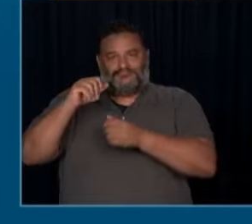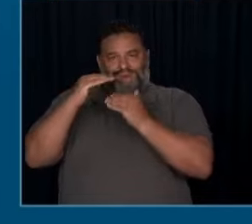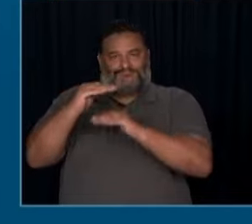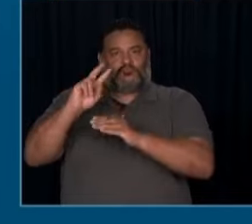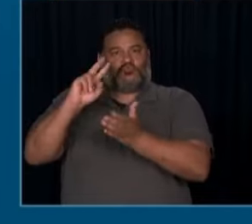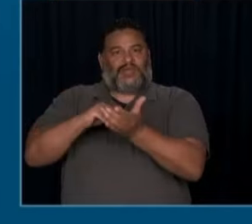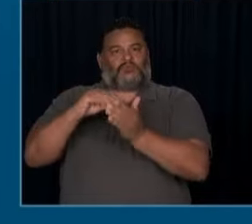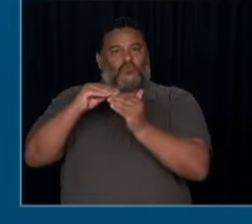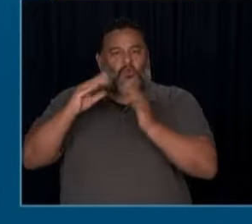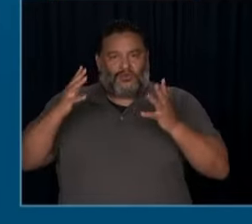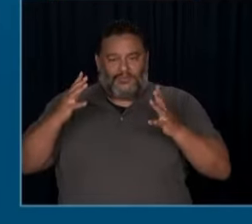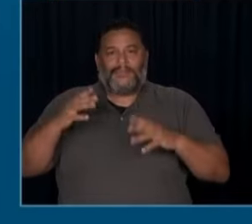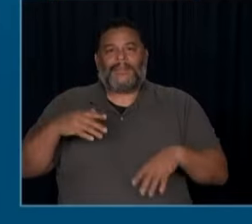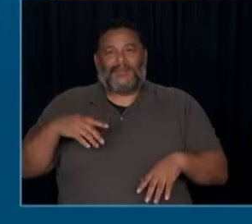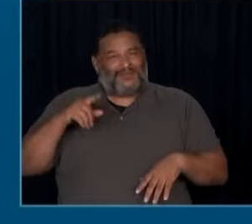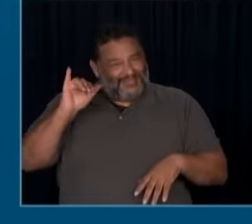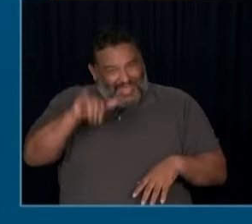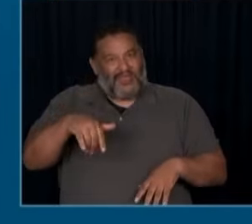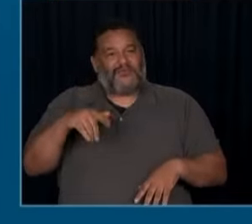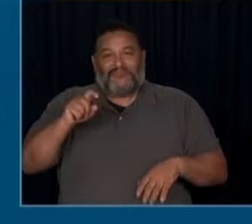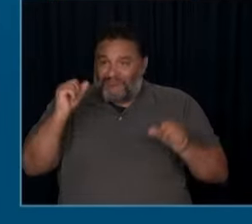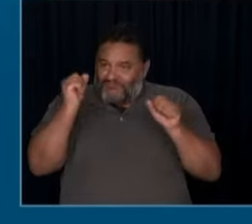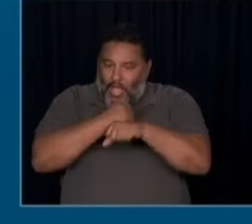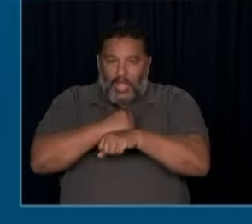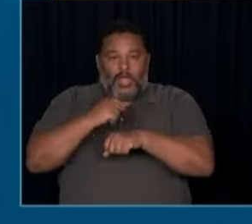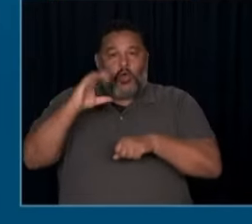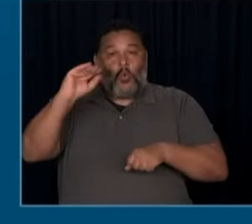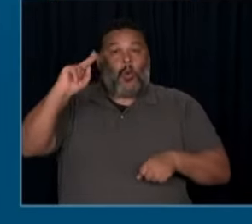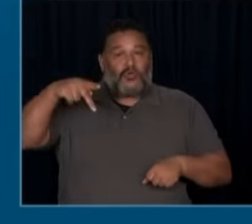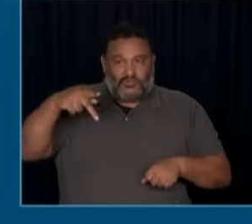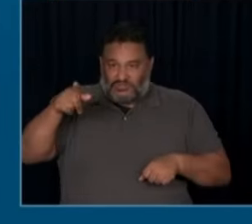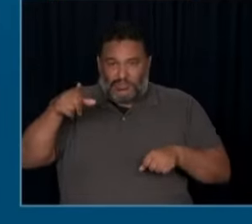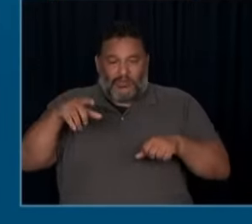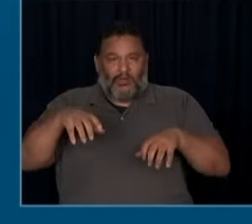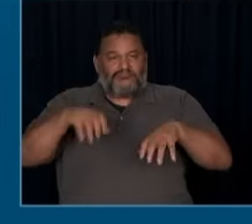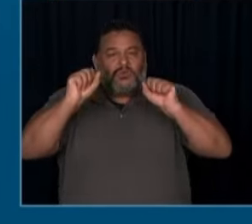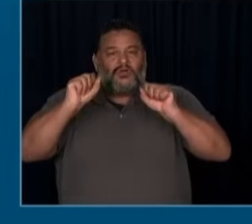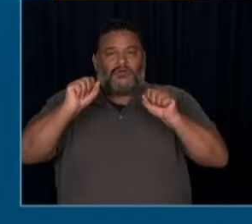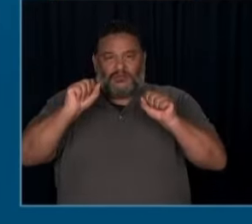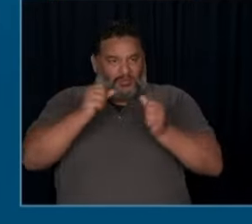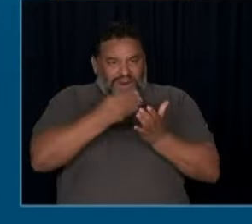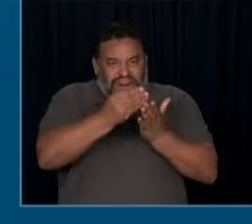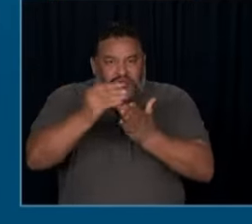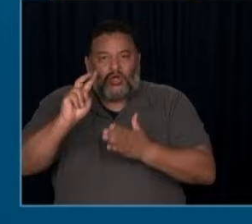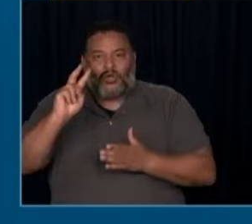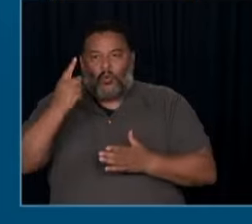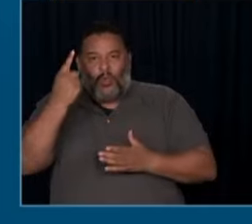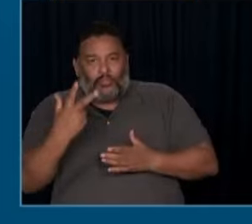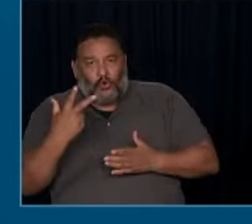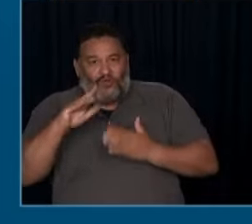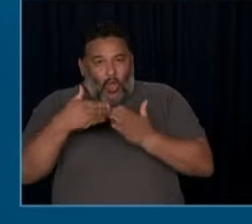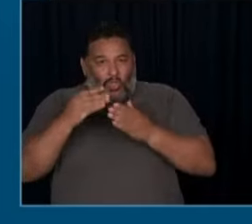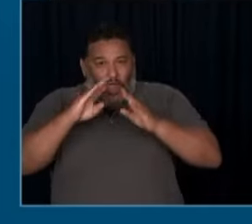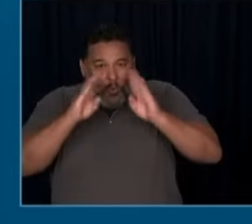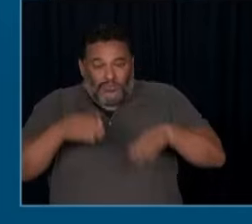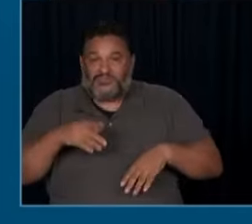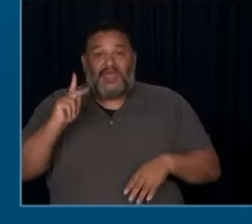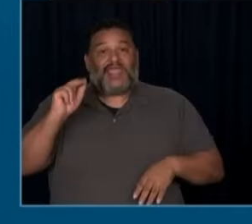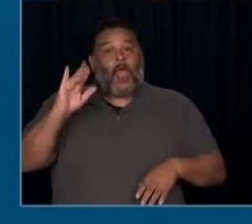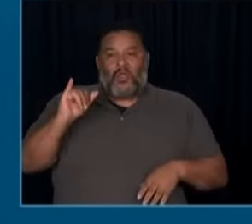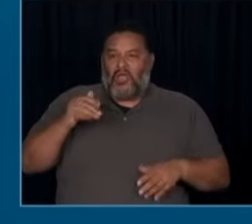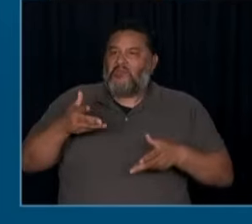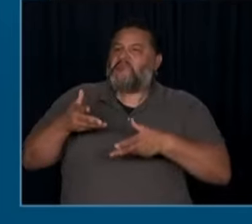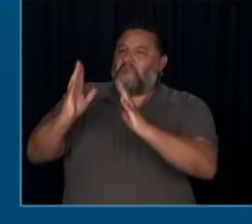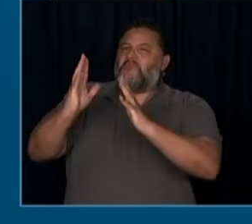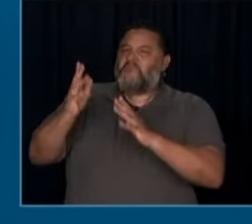then we have to make sure we fight these big corporations that are taking up one-third of all the homes recently. And by the way, Kari Lake wants to allow them to keep buying those homes, and